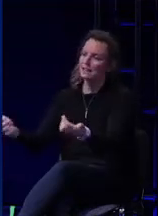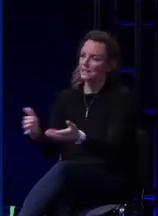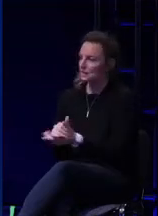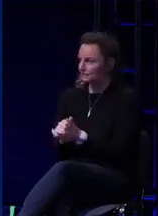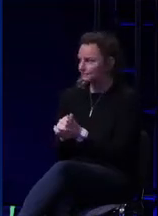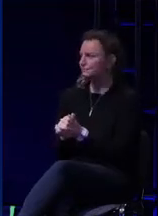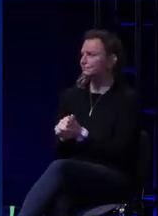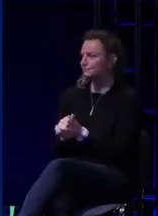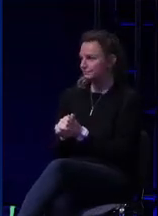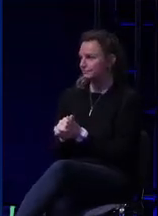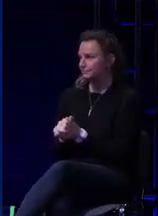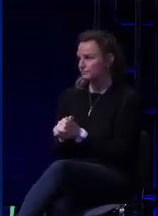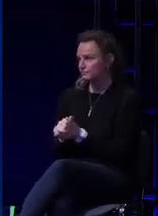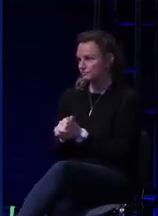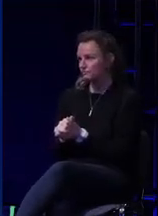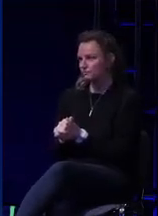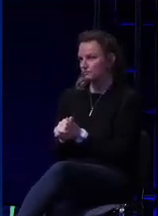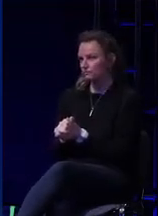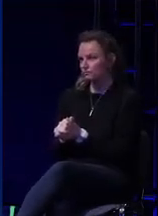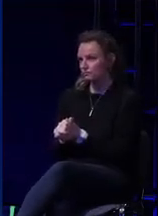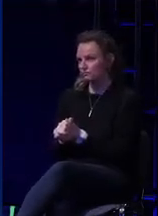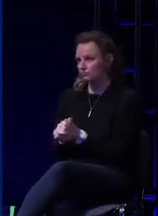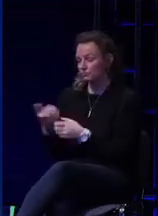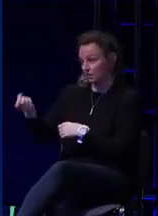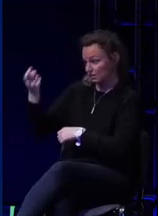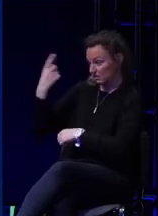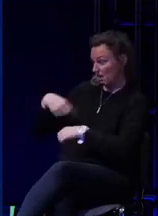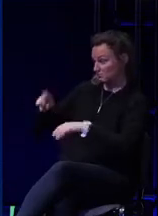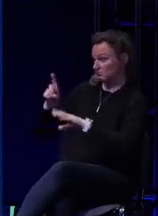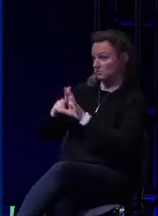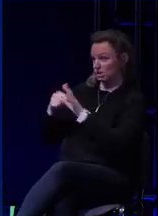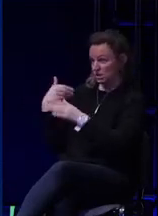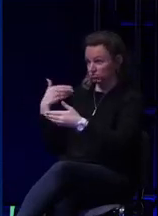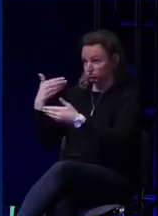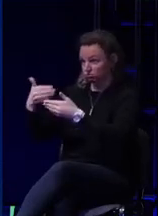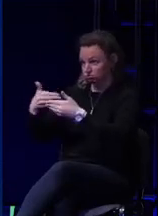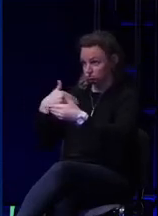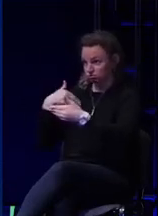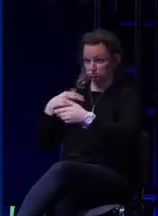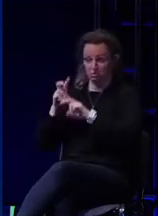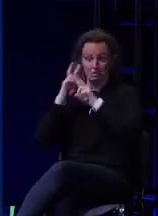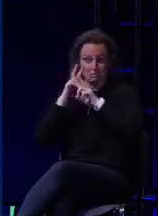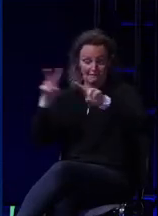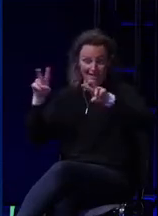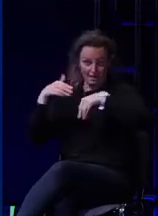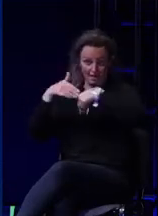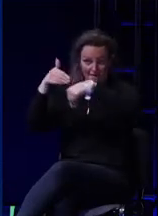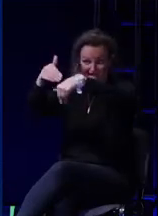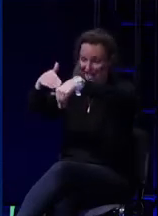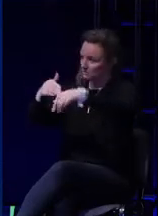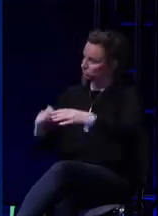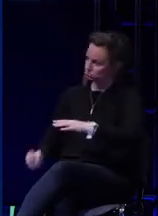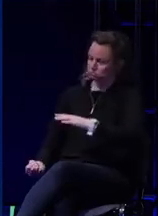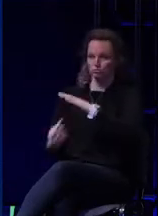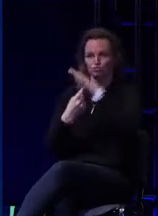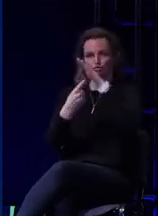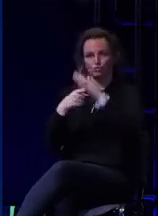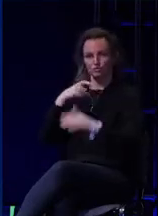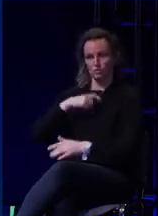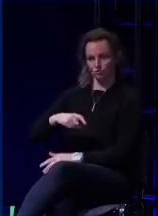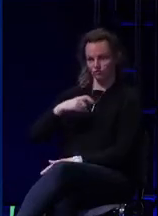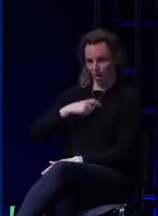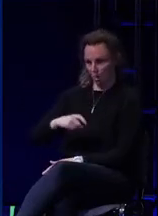know, because there's, especially in the last third, there's large parts where VFX played quite a crucial role, where you wouldn't